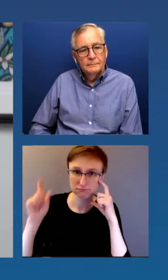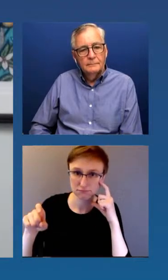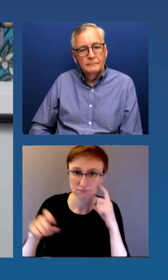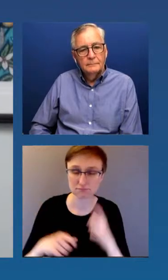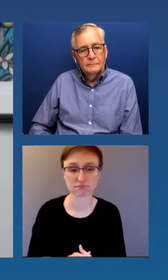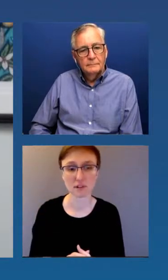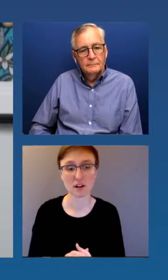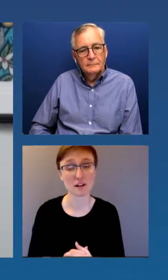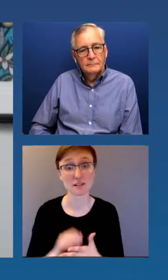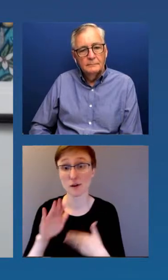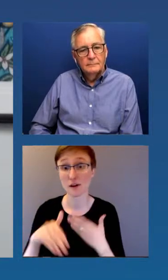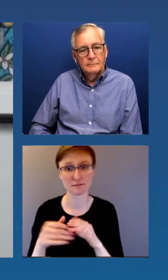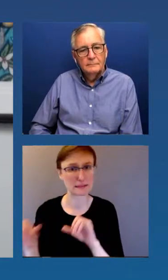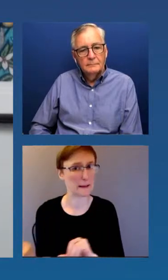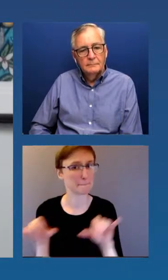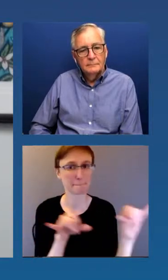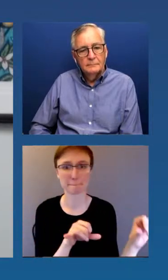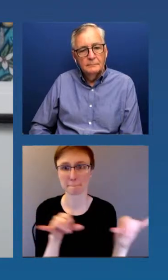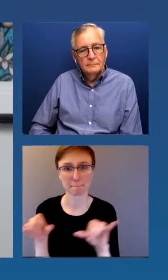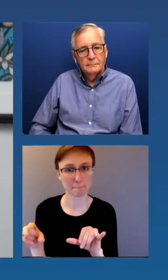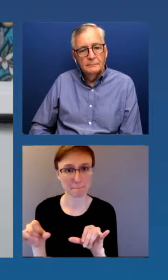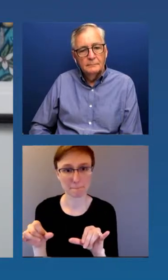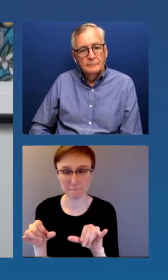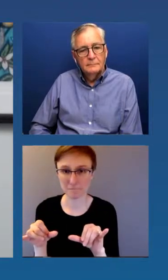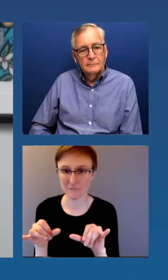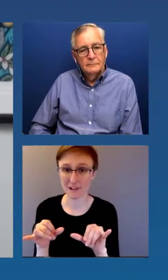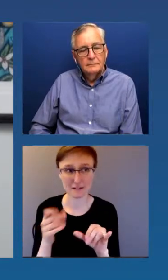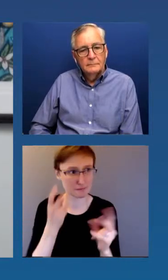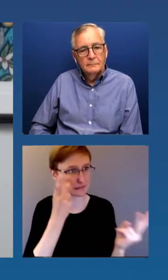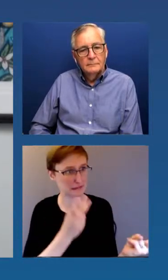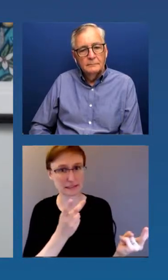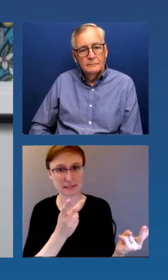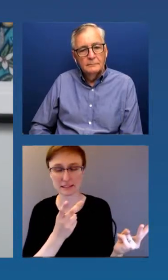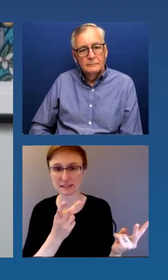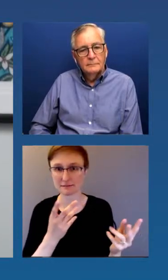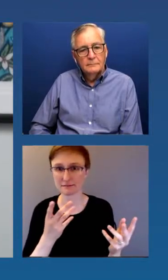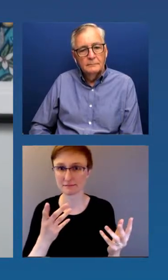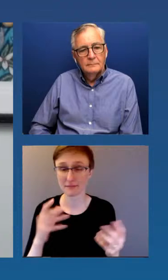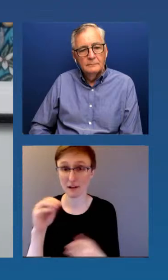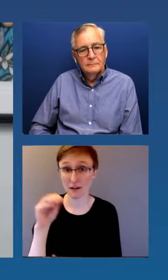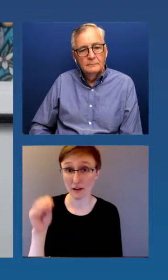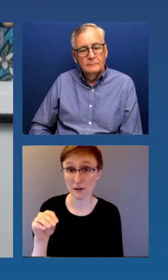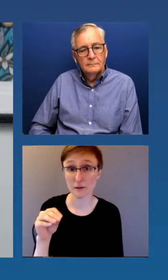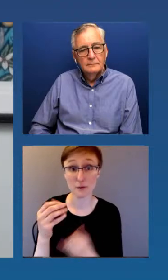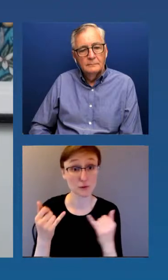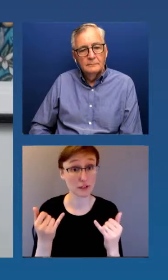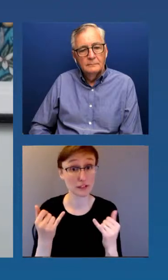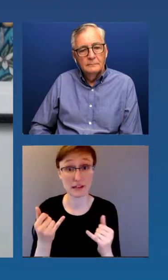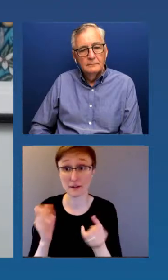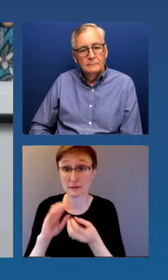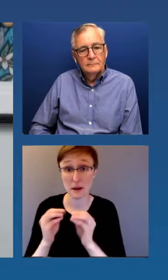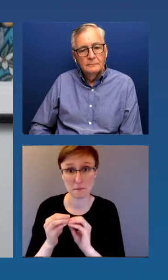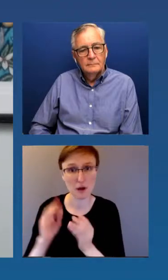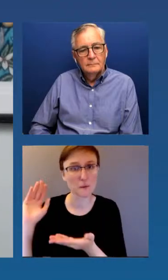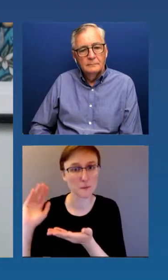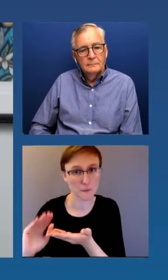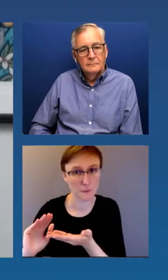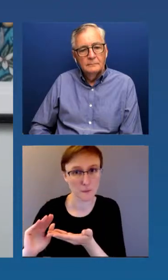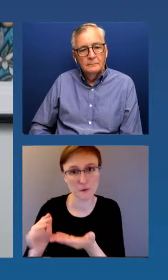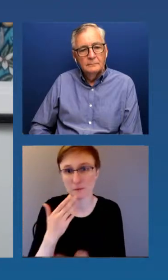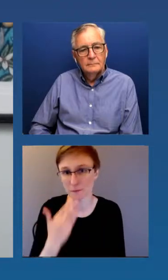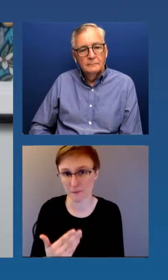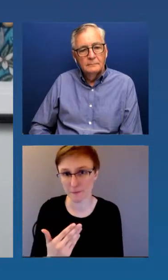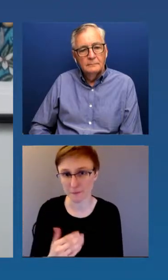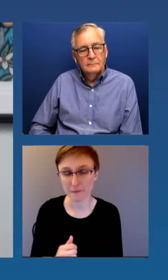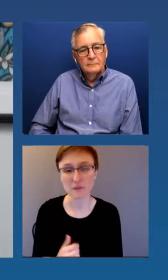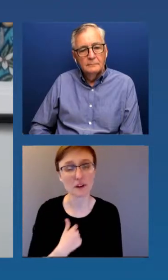all use, and people are. I mean, you see the levels in Ottawa are low right now. So I just want to encourage everyone